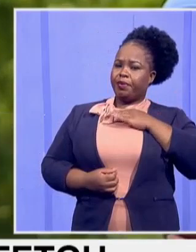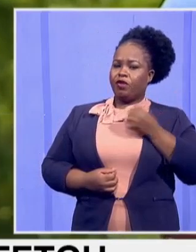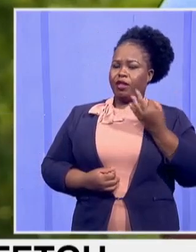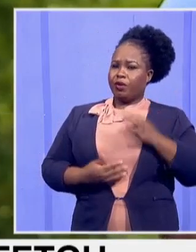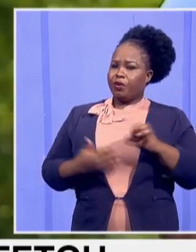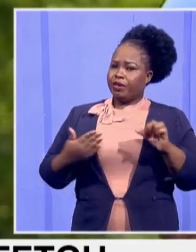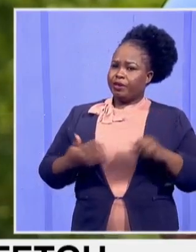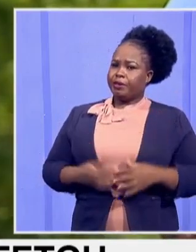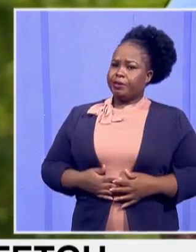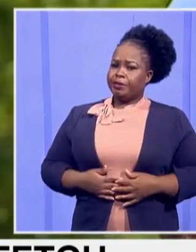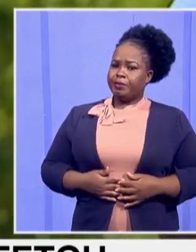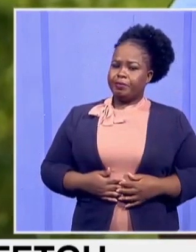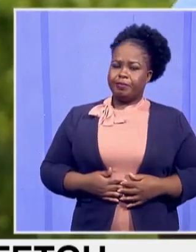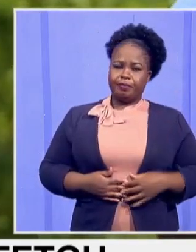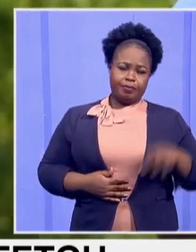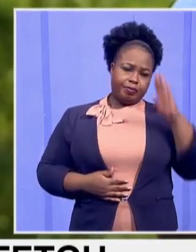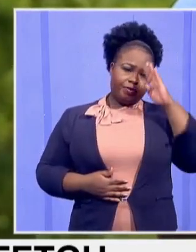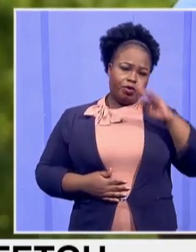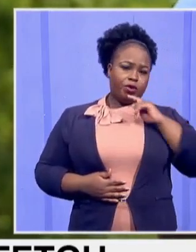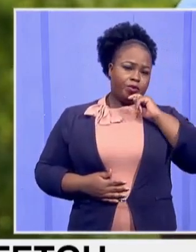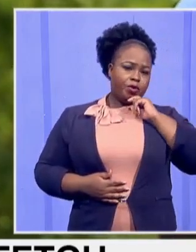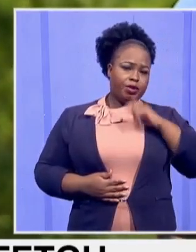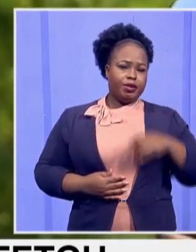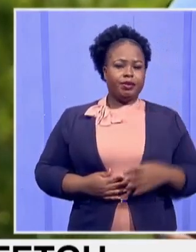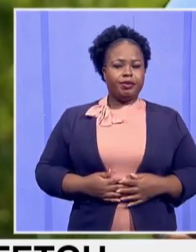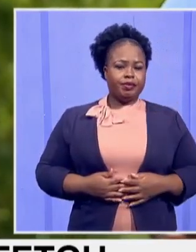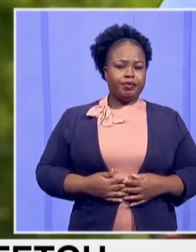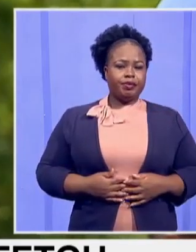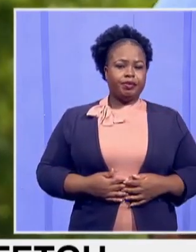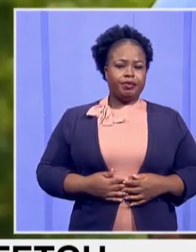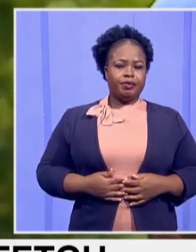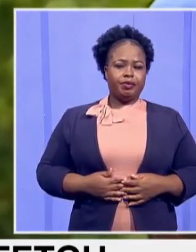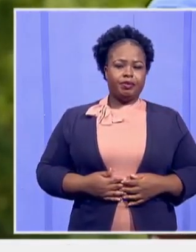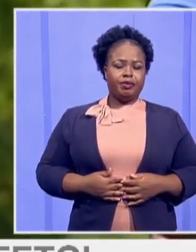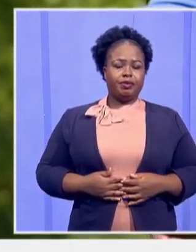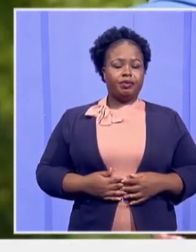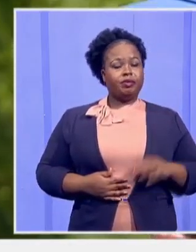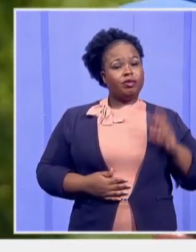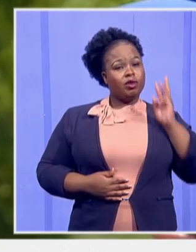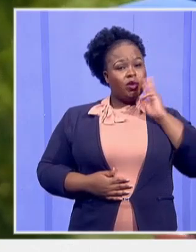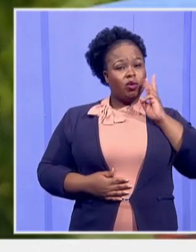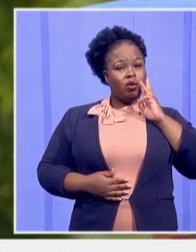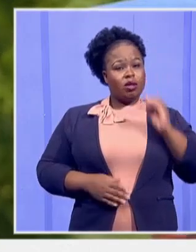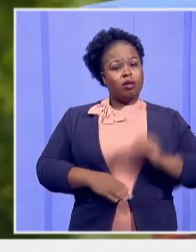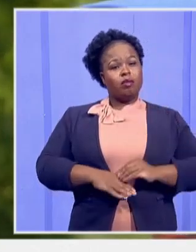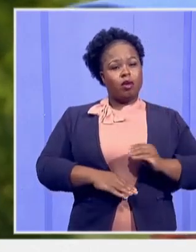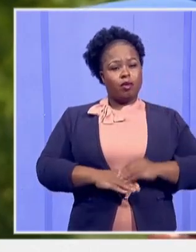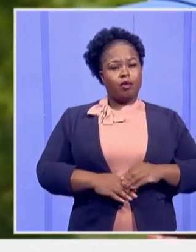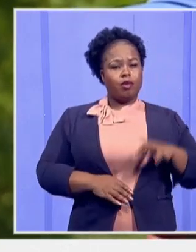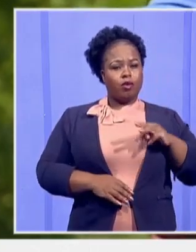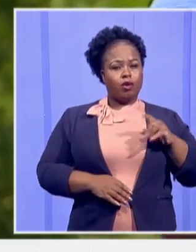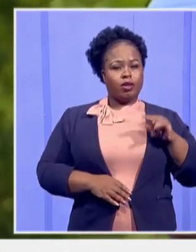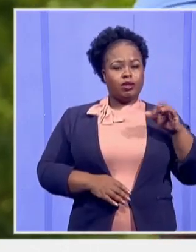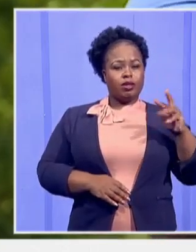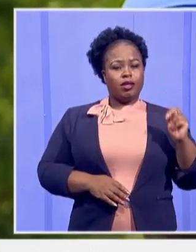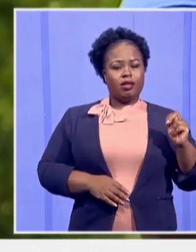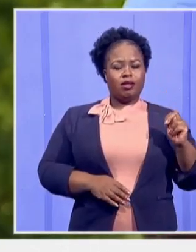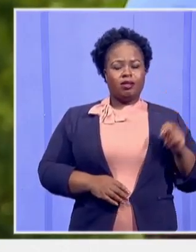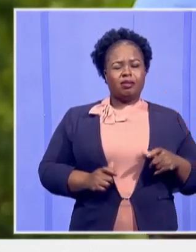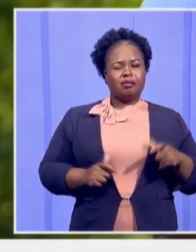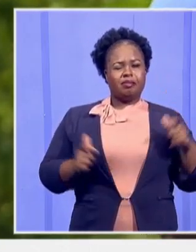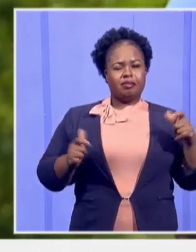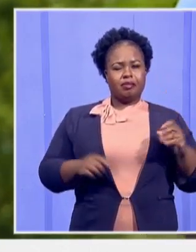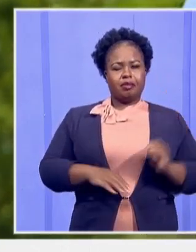weeks. Goeiemorgen. Yeah, the water problem in Warrenton is a big